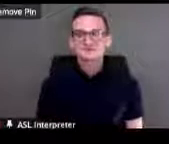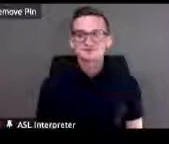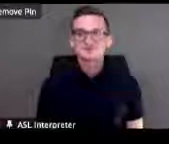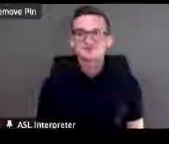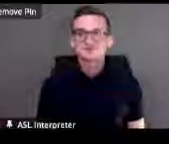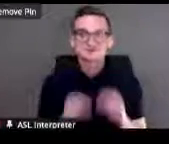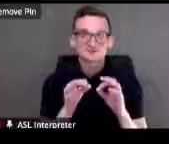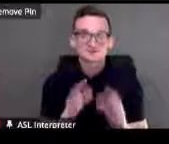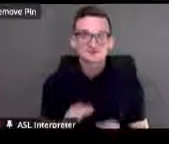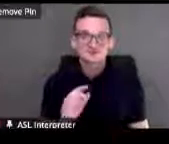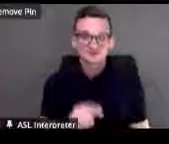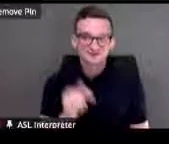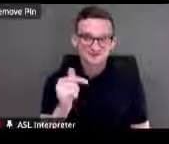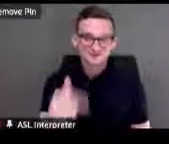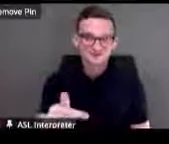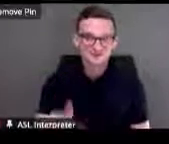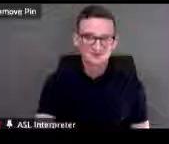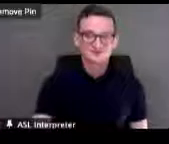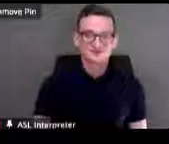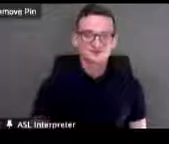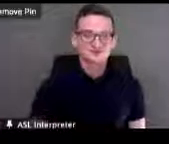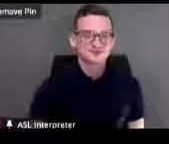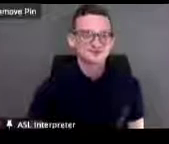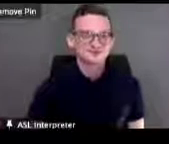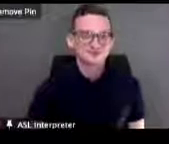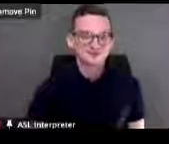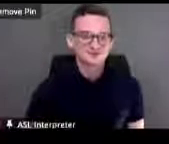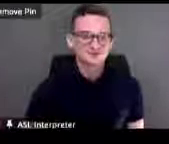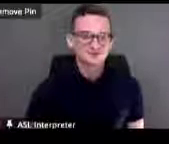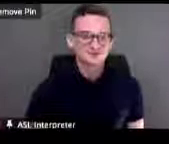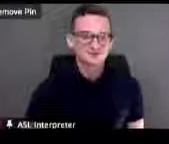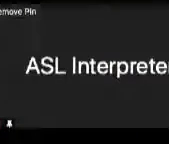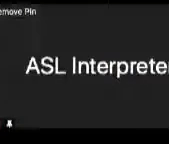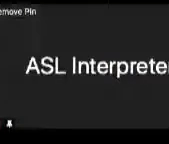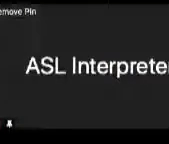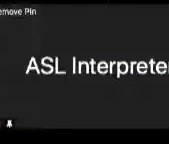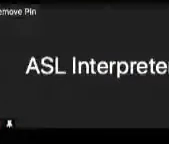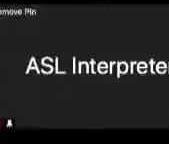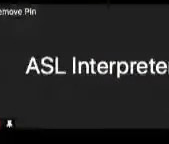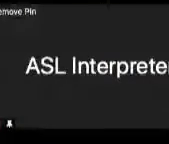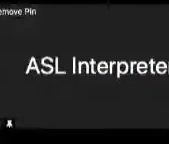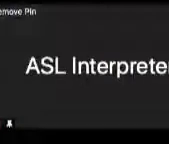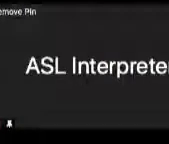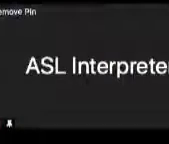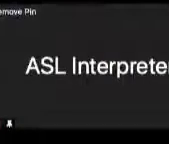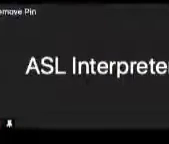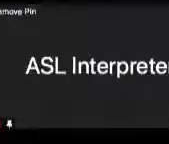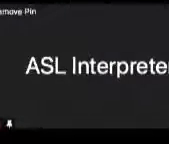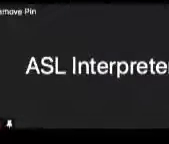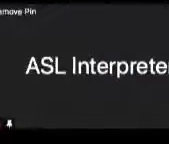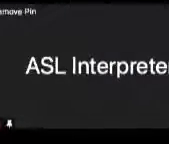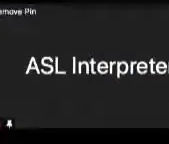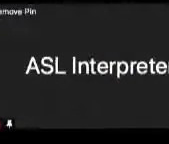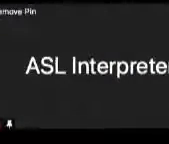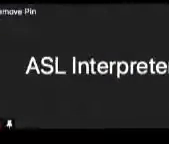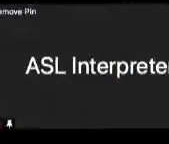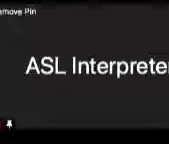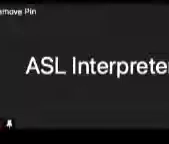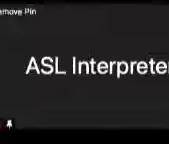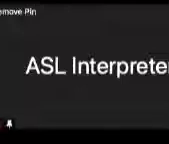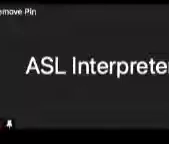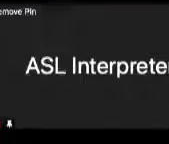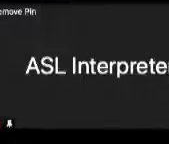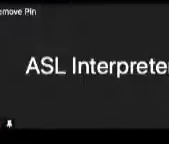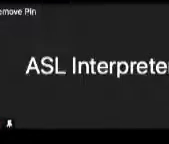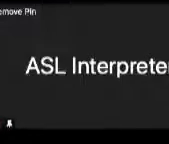That is quite memorable. I have to say, it just kind of reminds me of something you would see out of a movie, maybe.